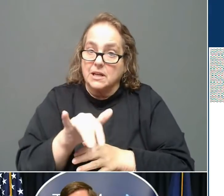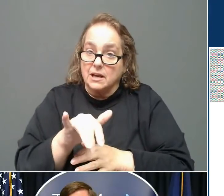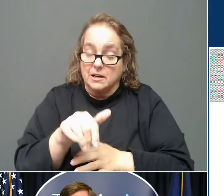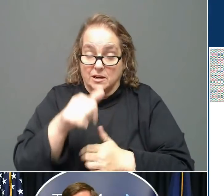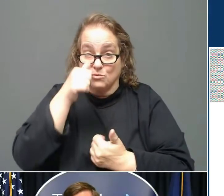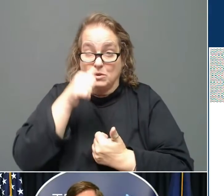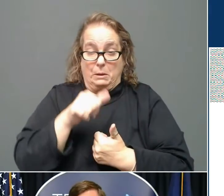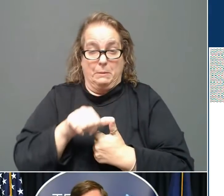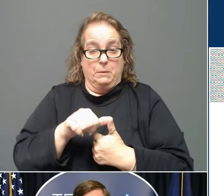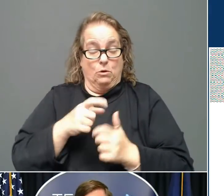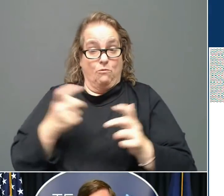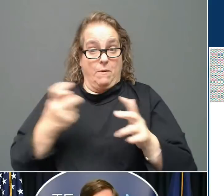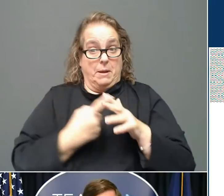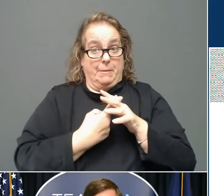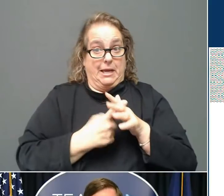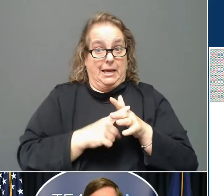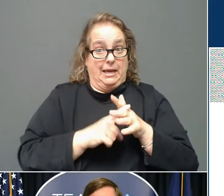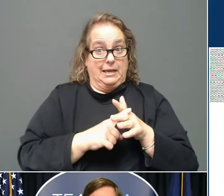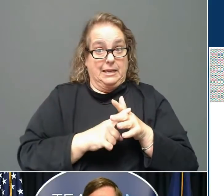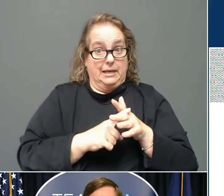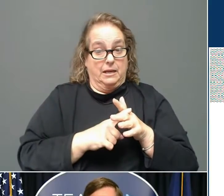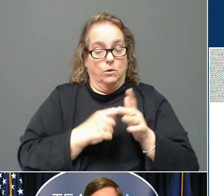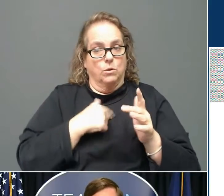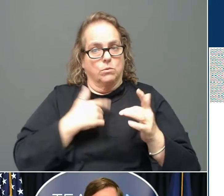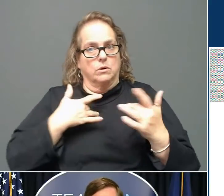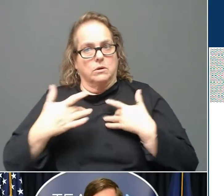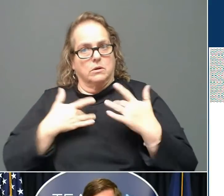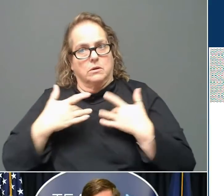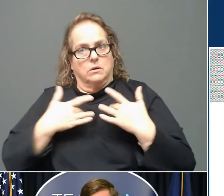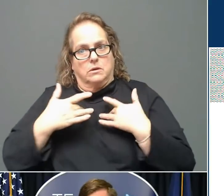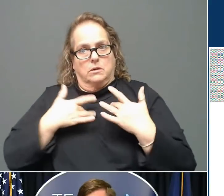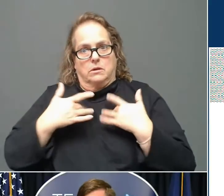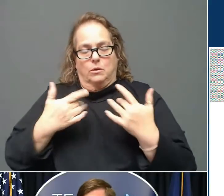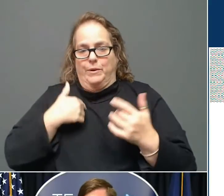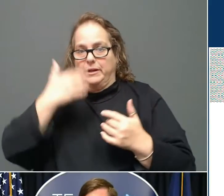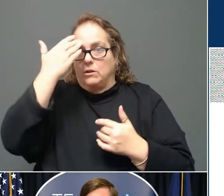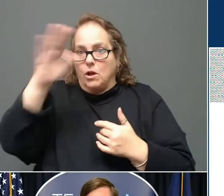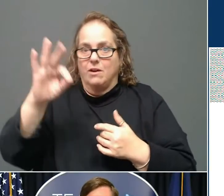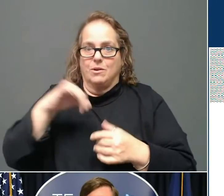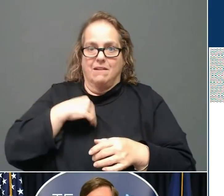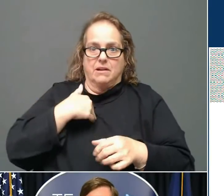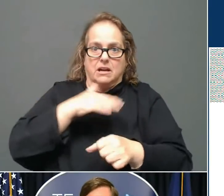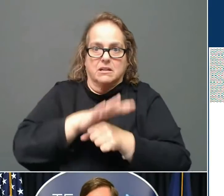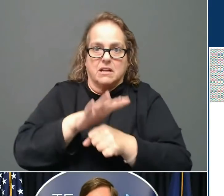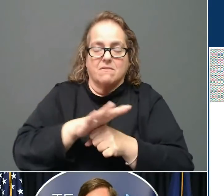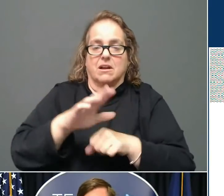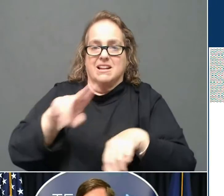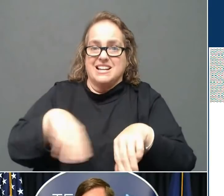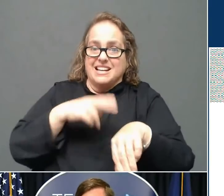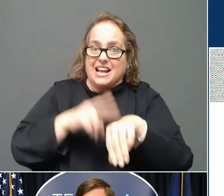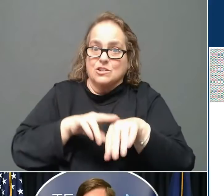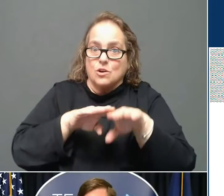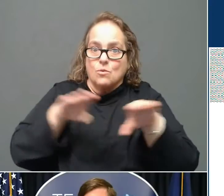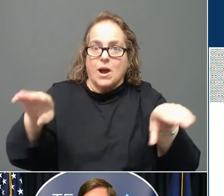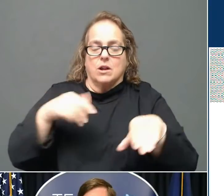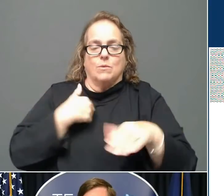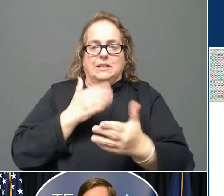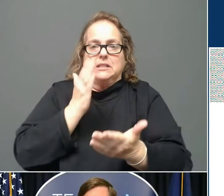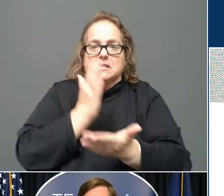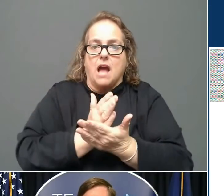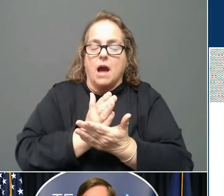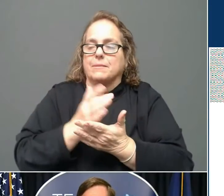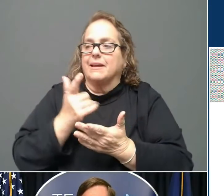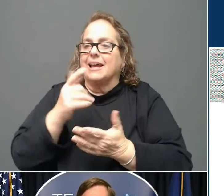very beginning when there was so much that wasn't known, and nationwide we stopped elective procedures, to